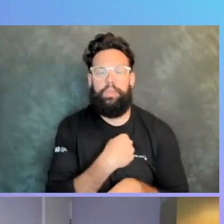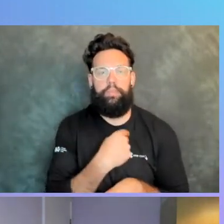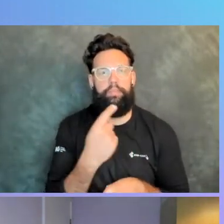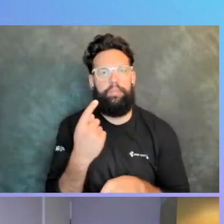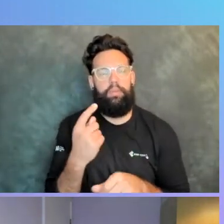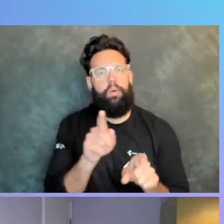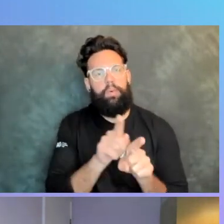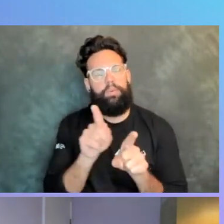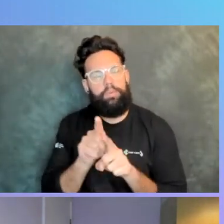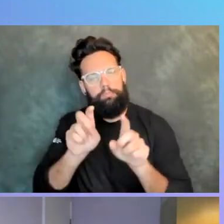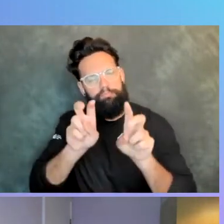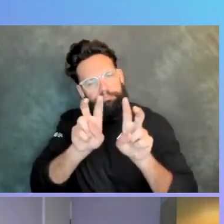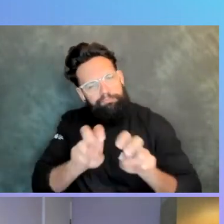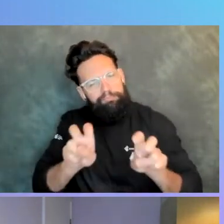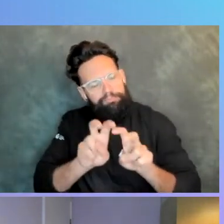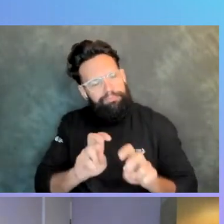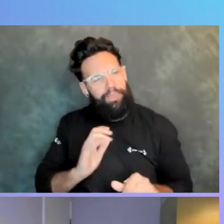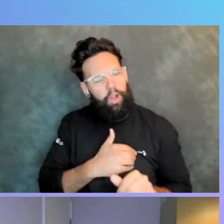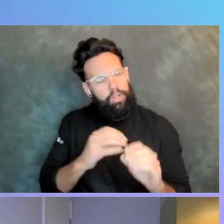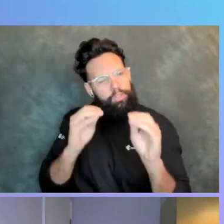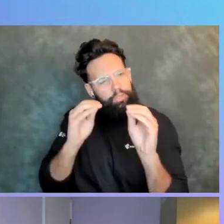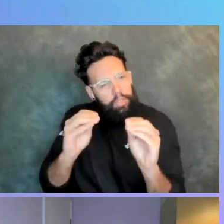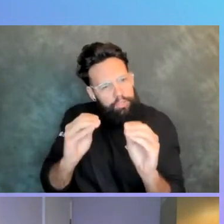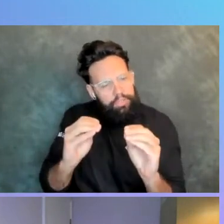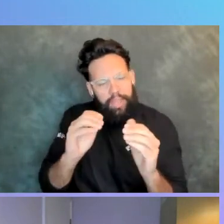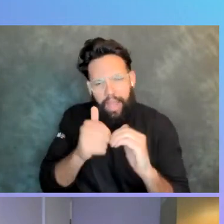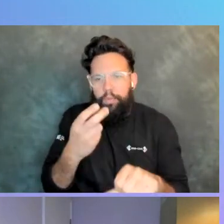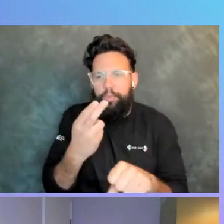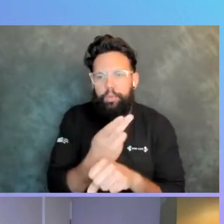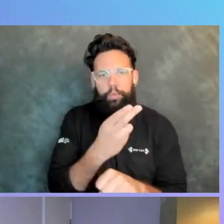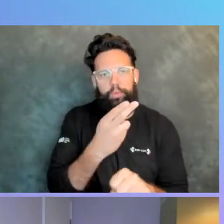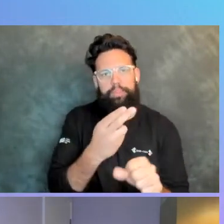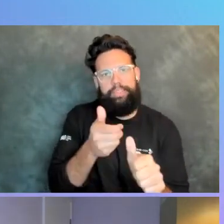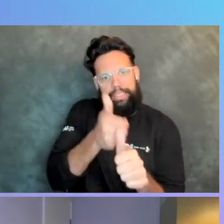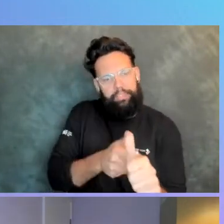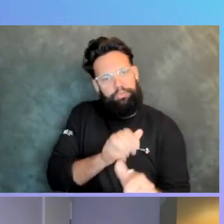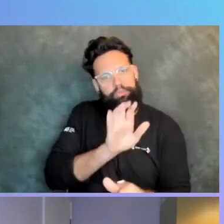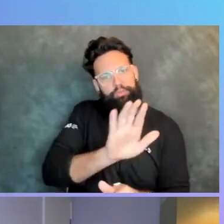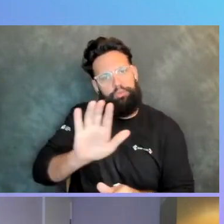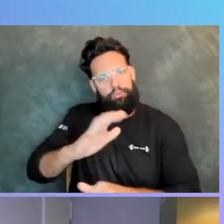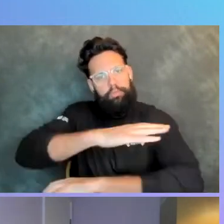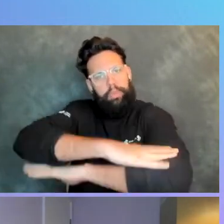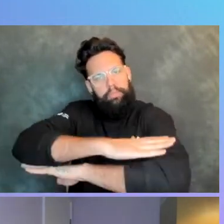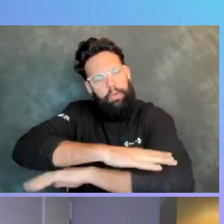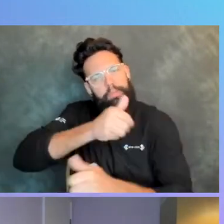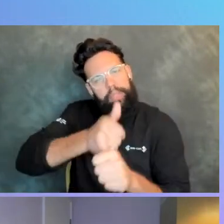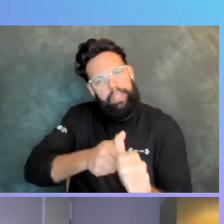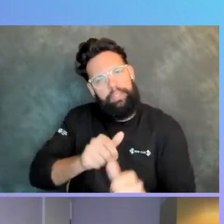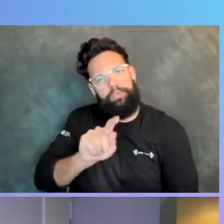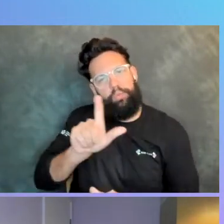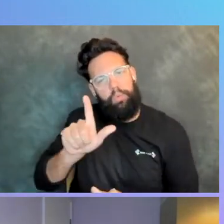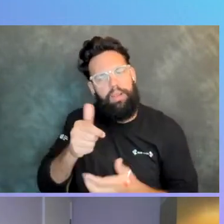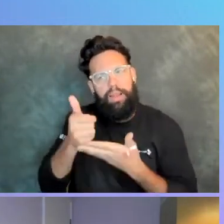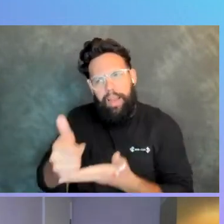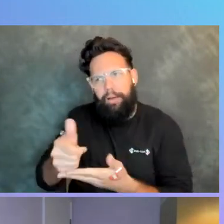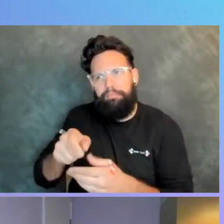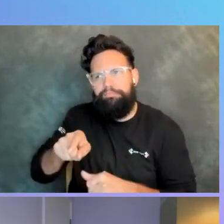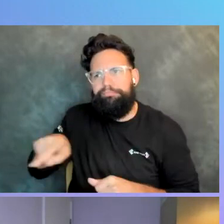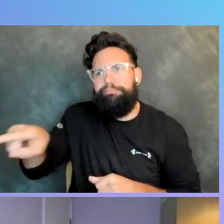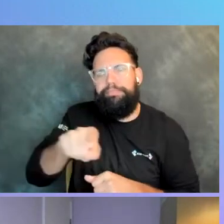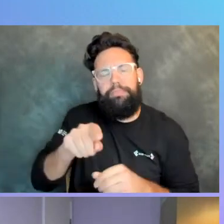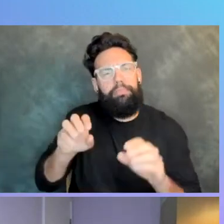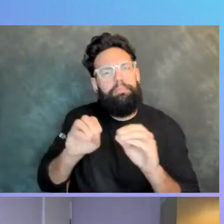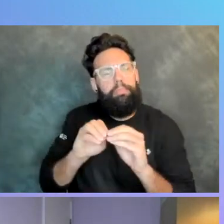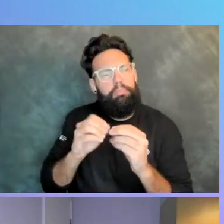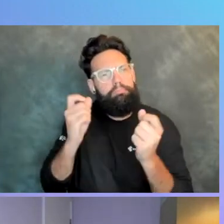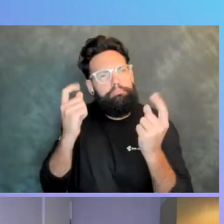for using these platforms, not just the platforms themselves. So changing any ambiguity or vagueness to be as specific